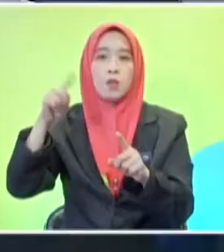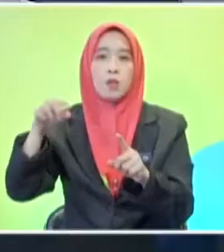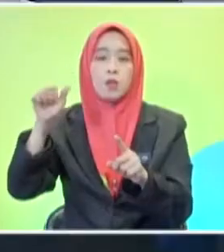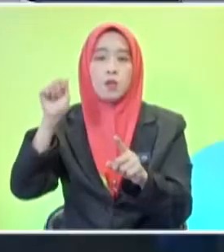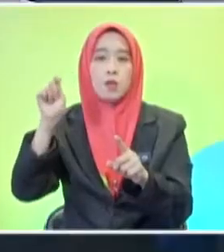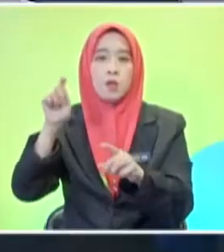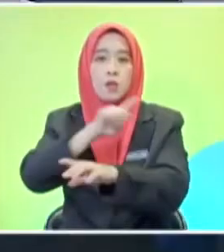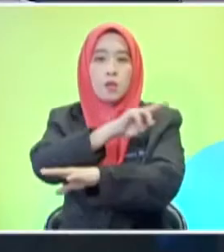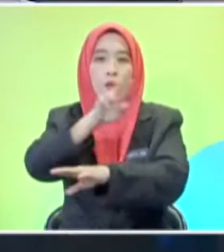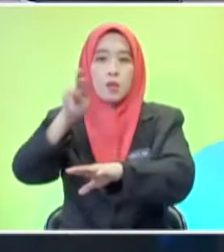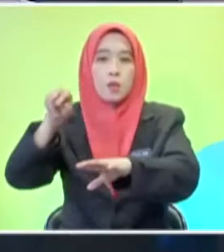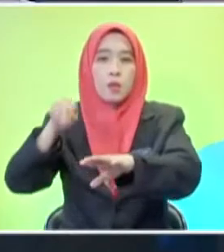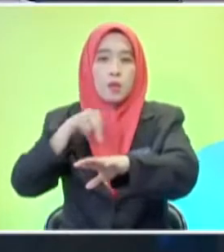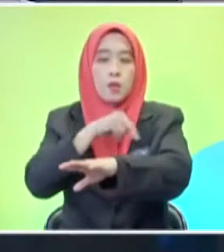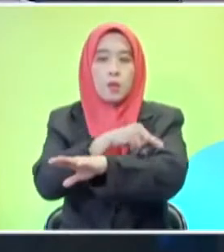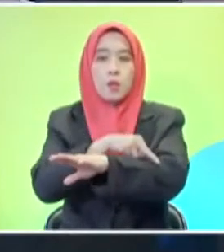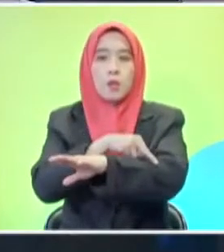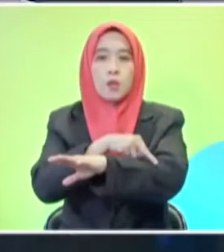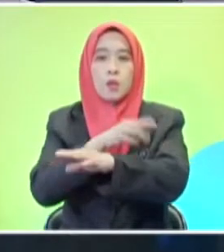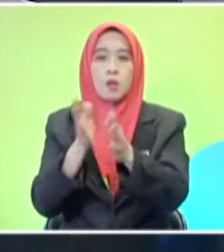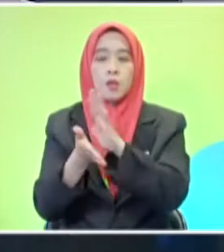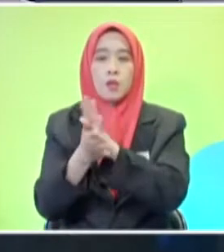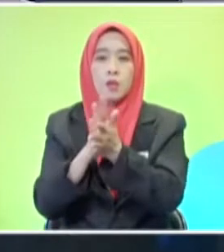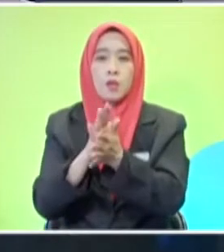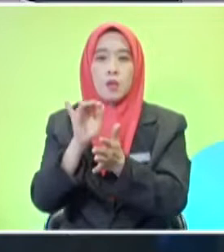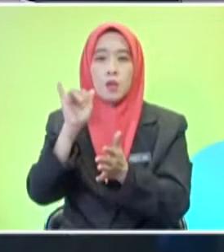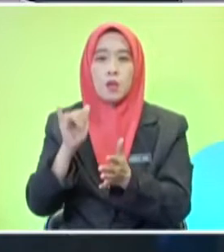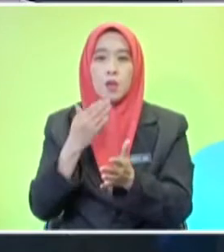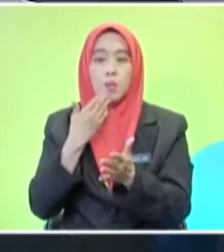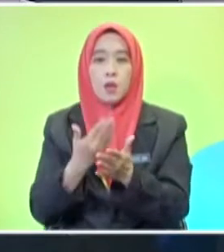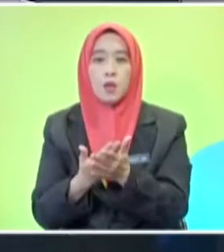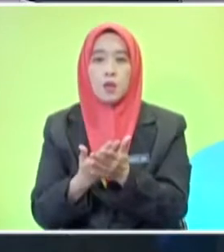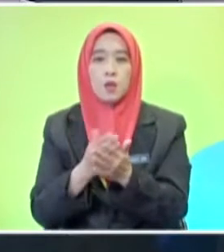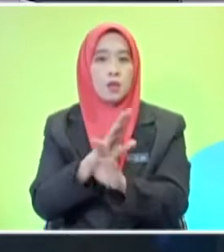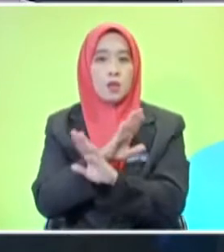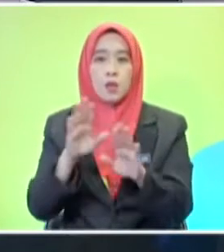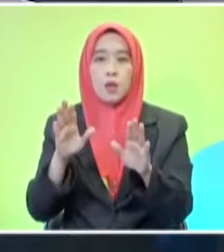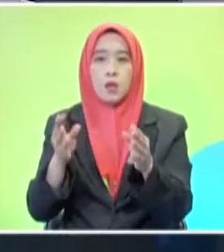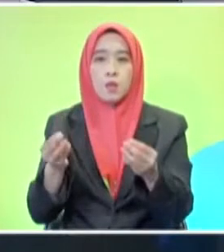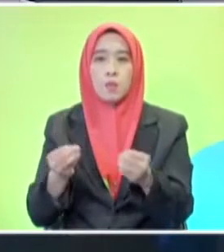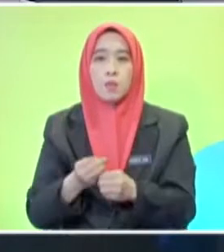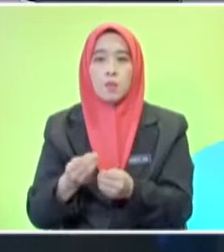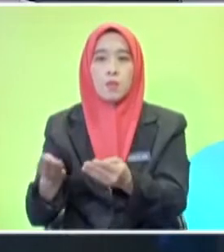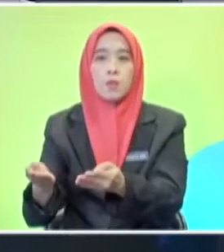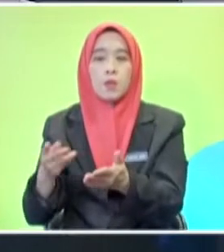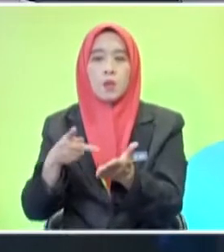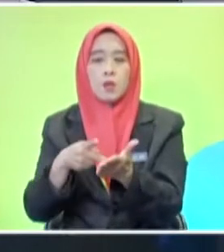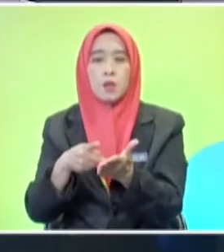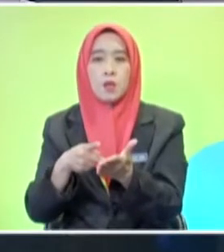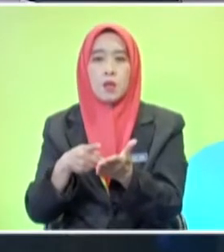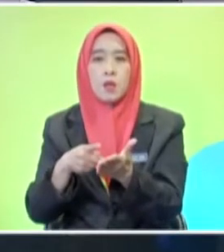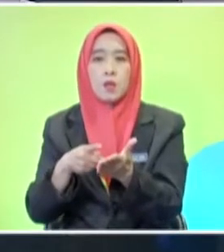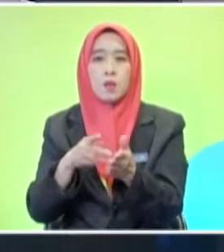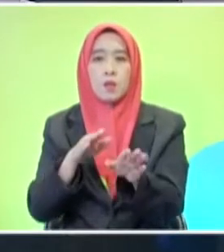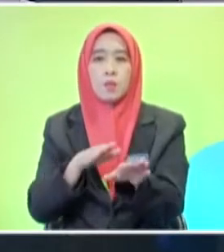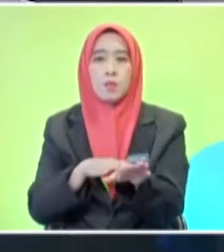surrounding. So the good thing is it doesn't affect or harm the other trees or the host